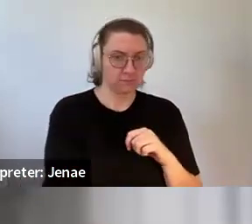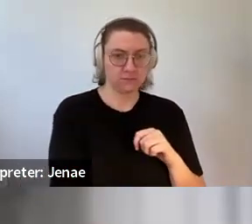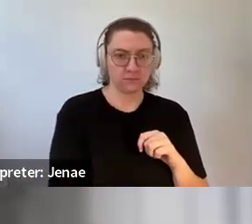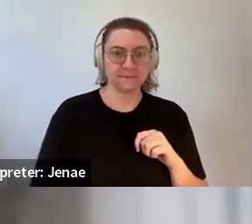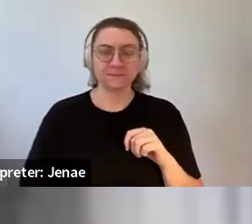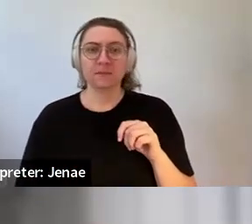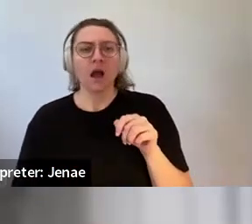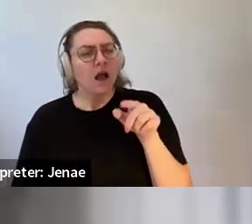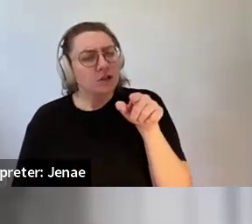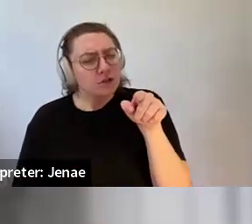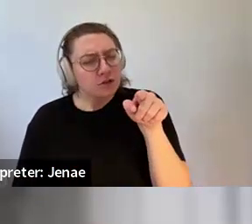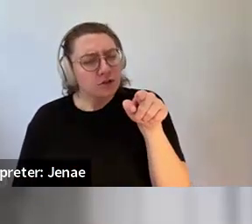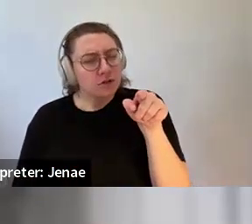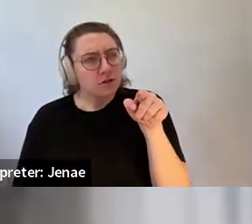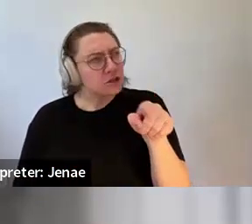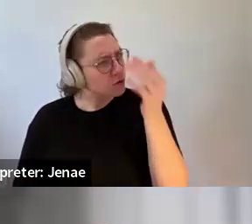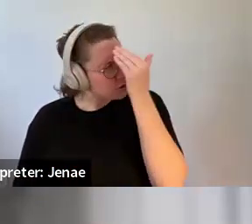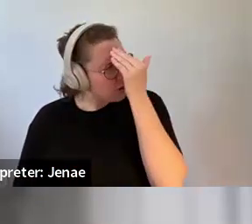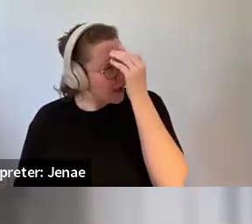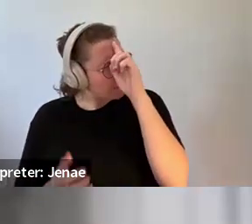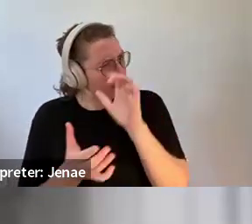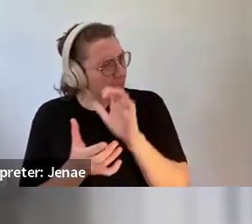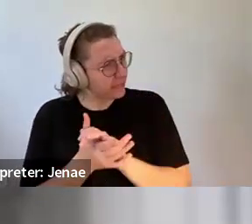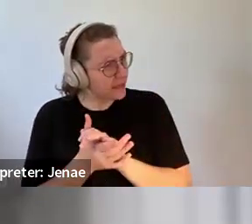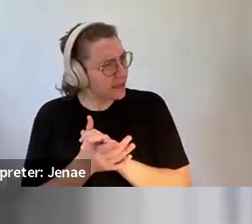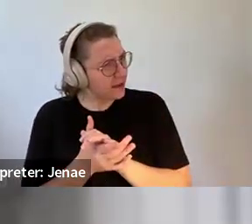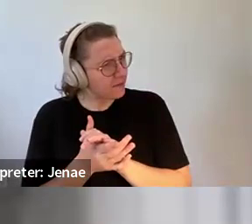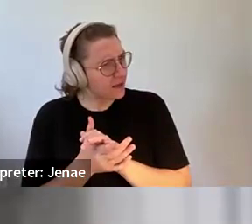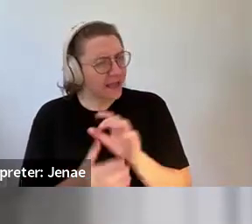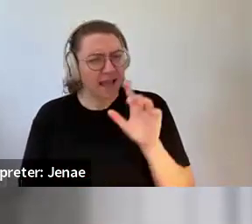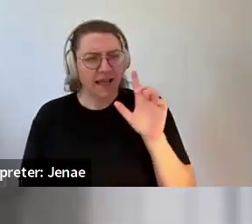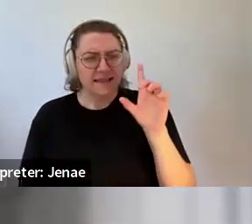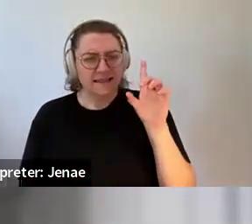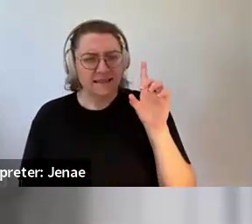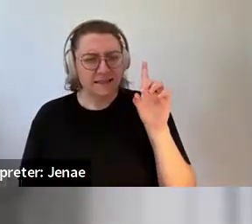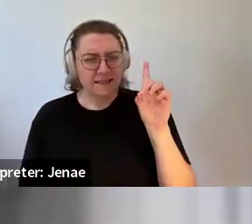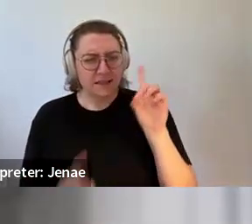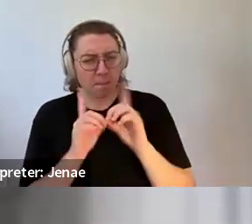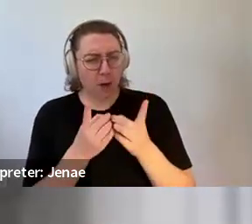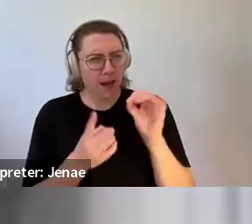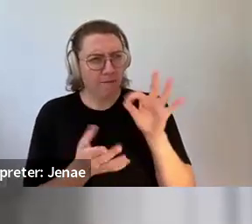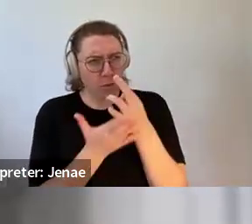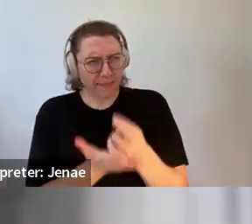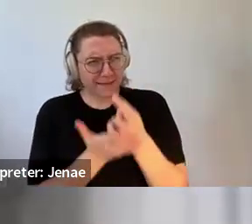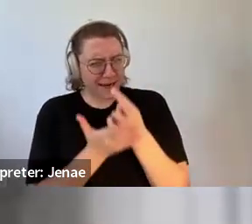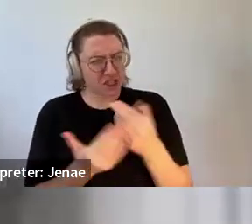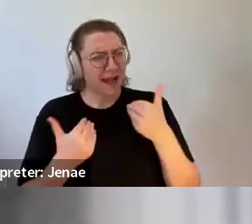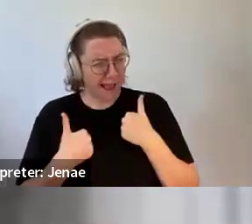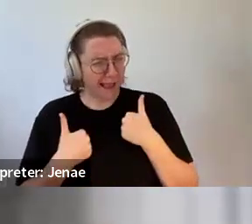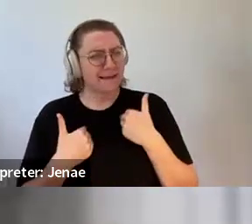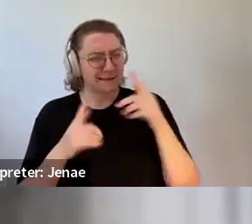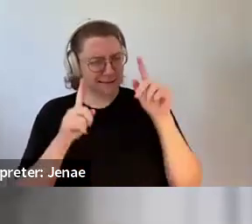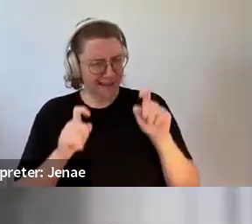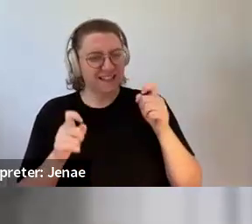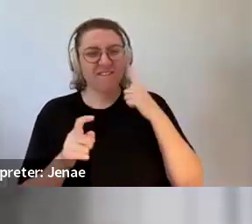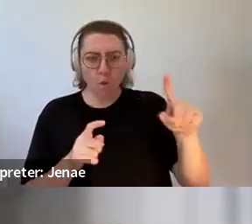Are you aware of, I believe that the Department of Rehabilitation has a test that they provide for like state